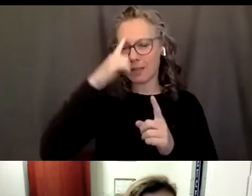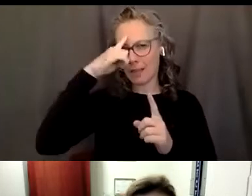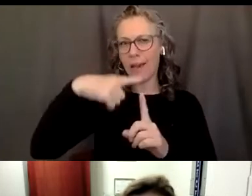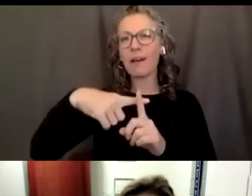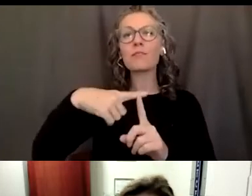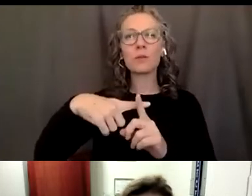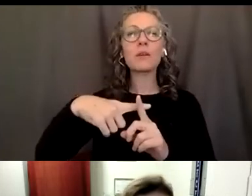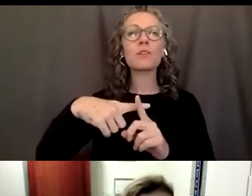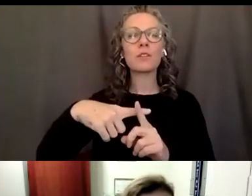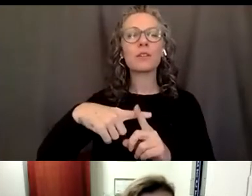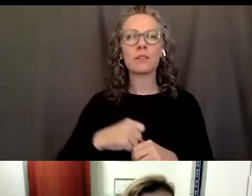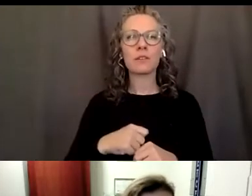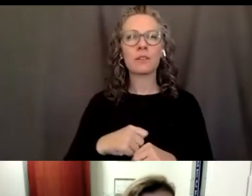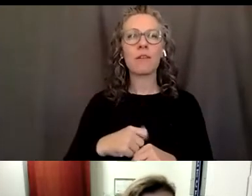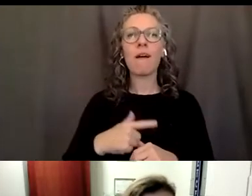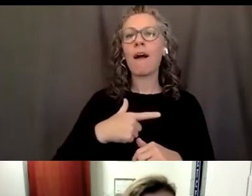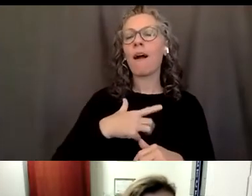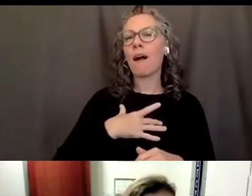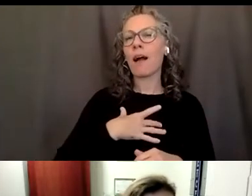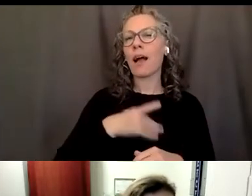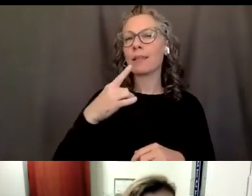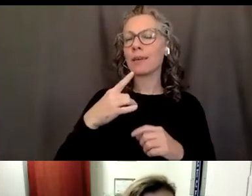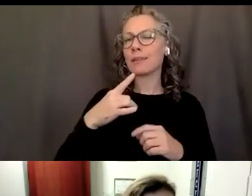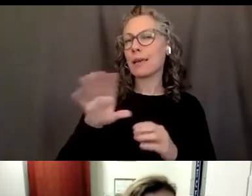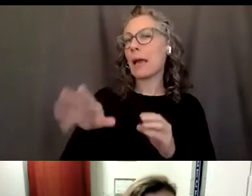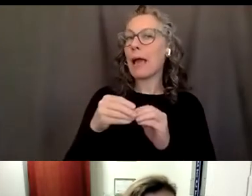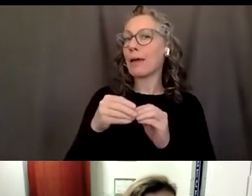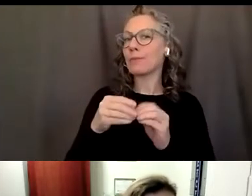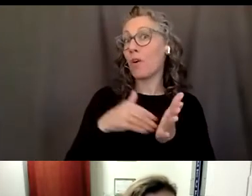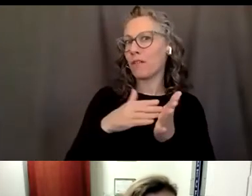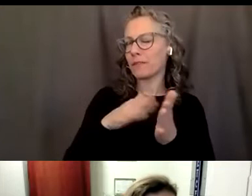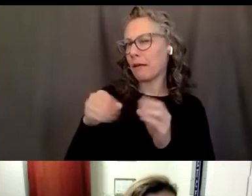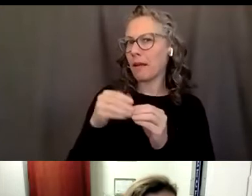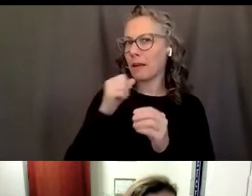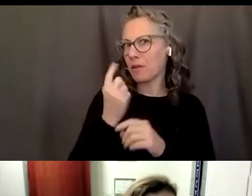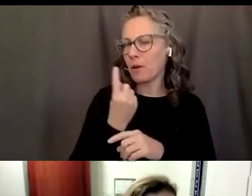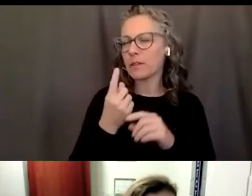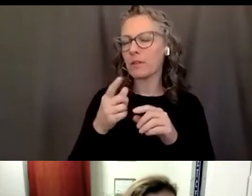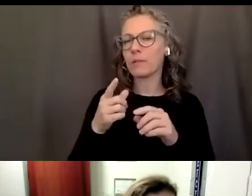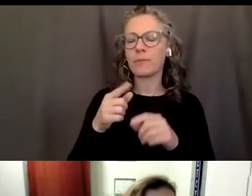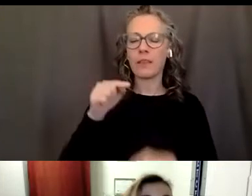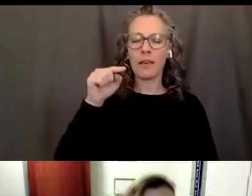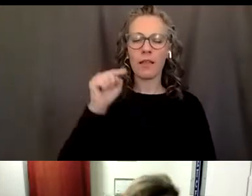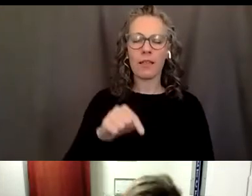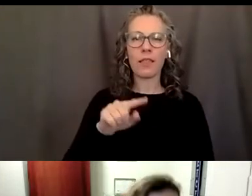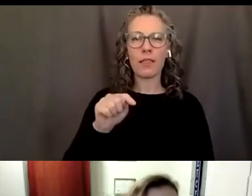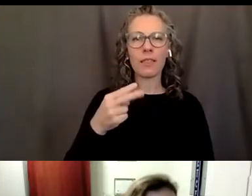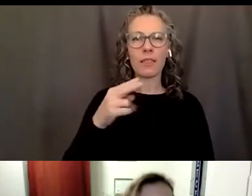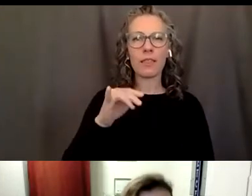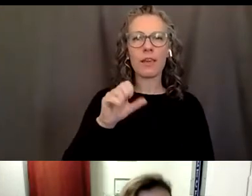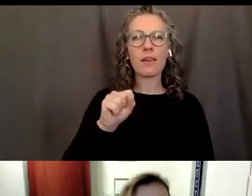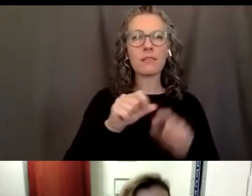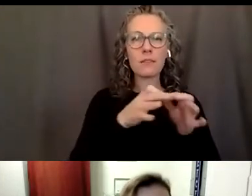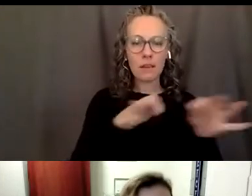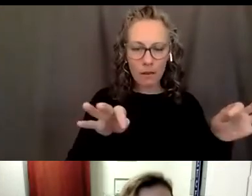might be, I always add to the end, or I shouldn't say always, but I often add to the end, this or something better. So what I've